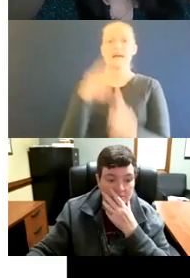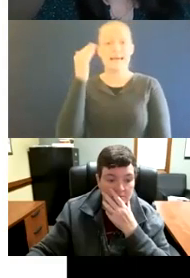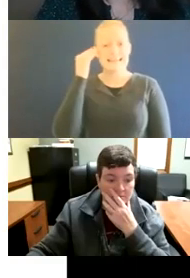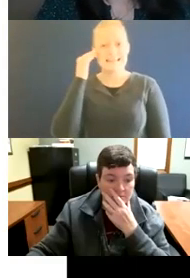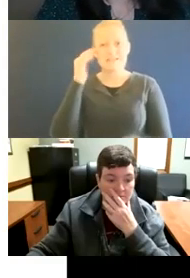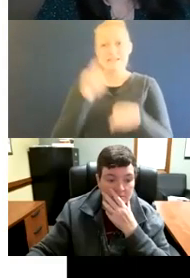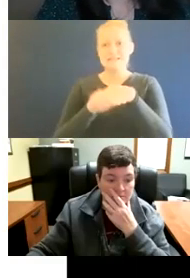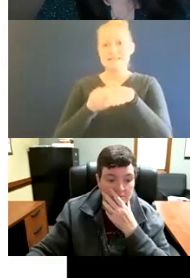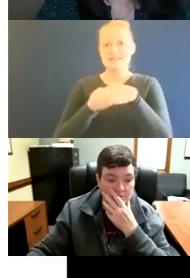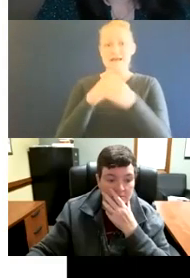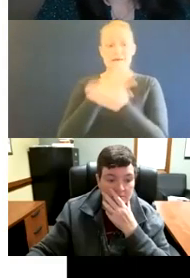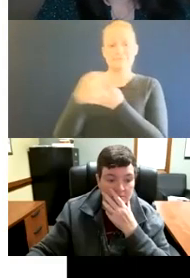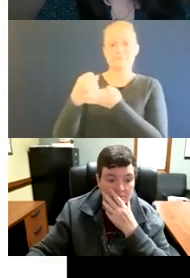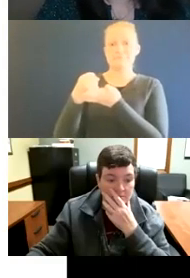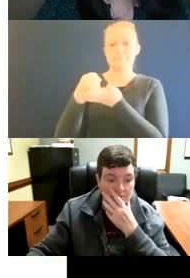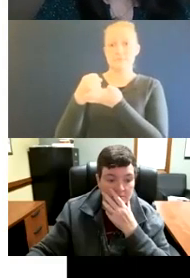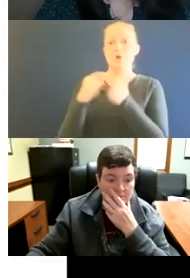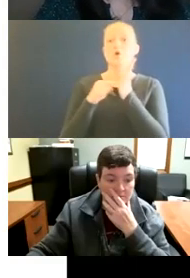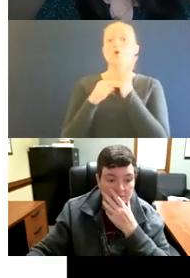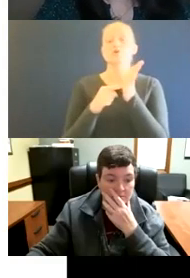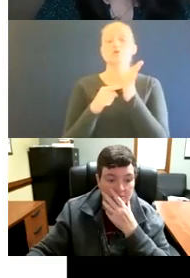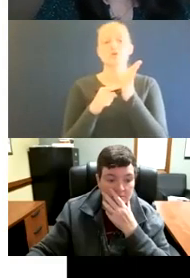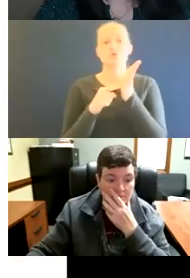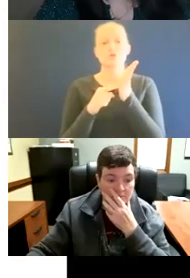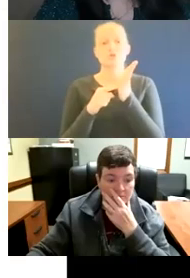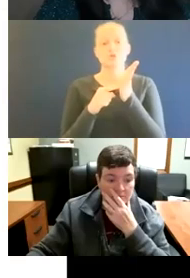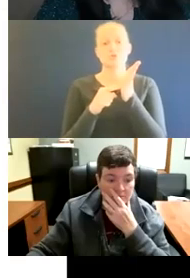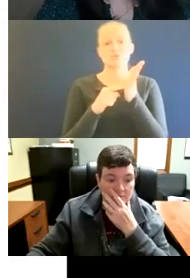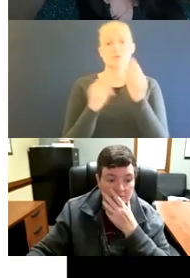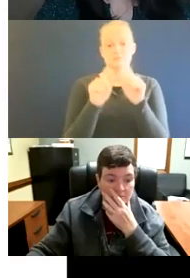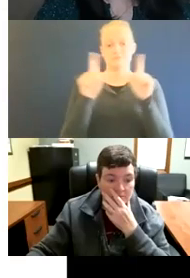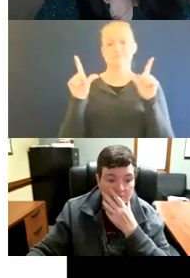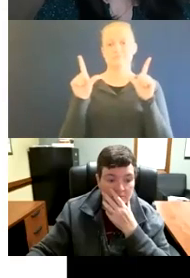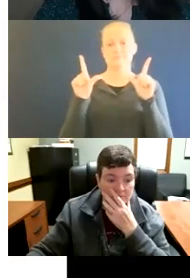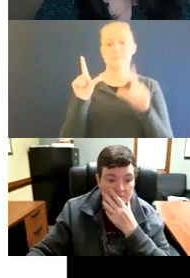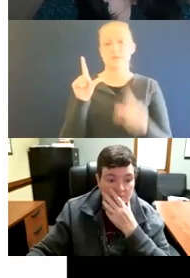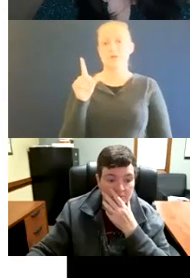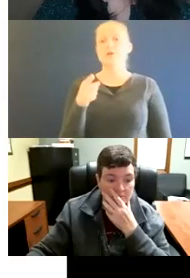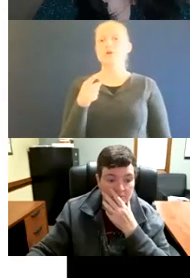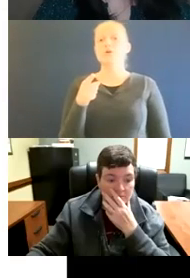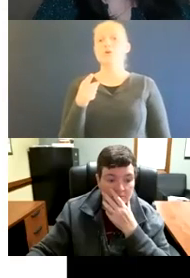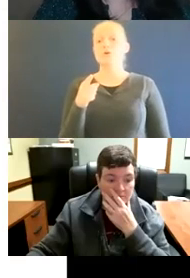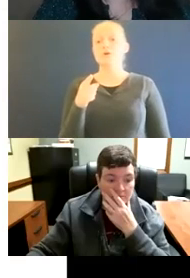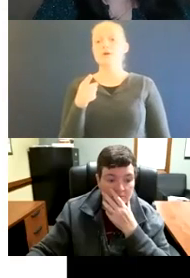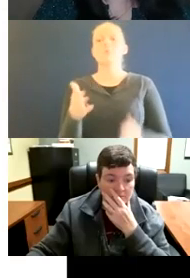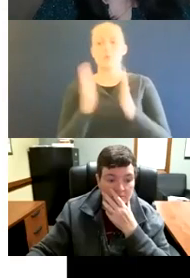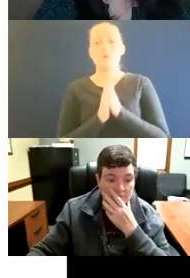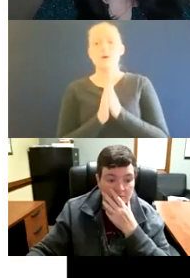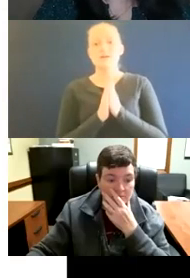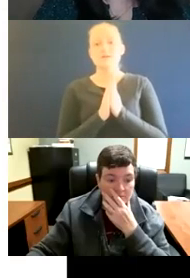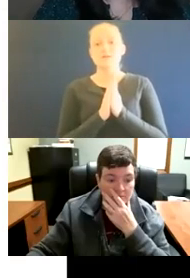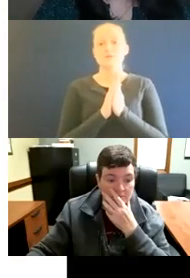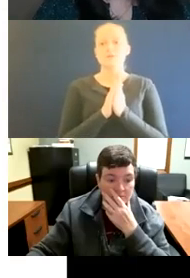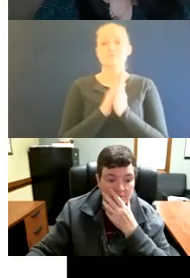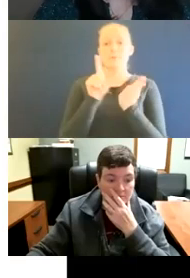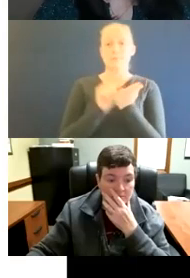time, so let me show you this document. When you first open it, it is going to ask you to make a copy, and that is because you can go in and edit it and have